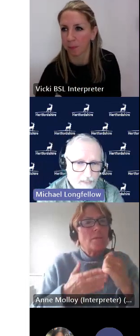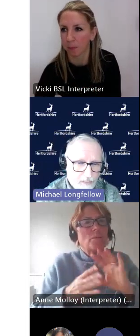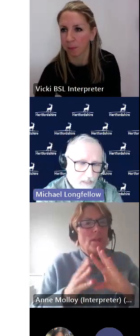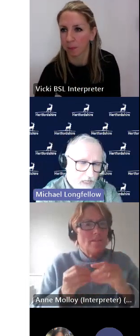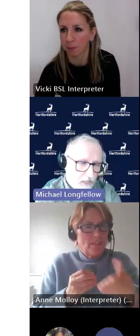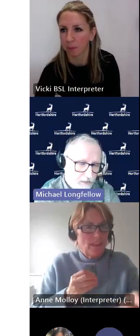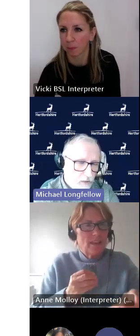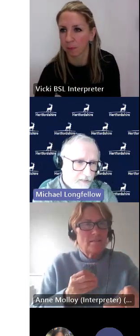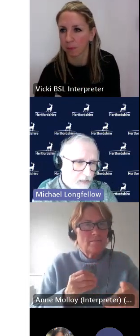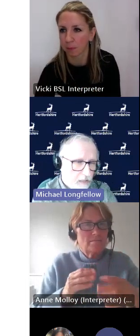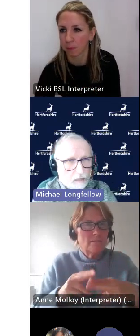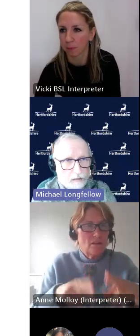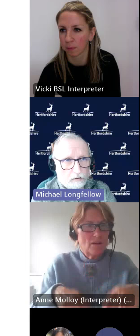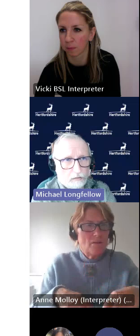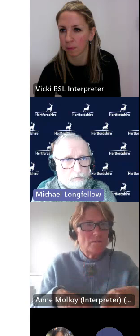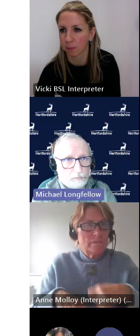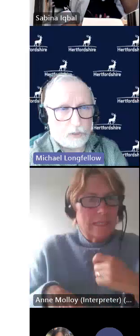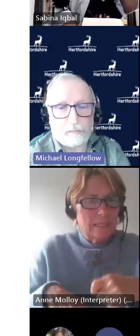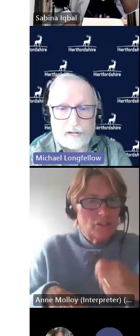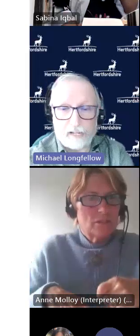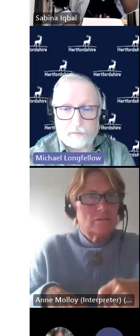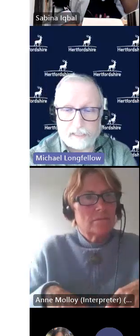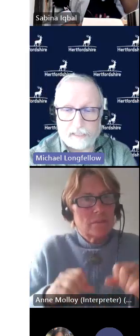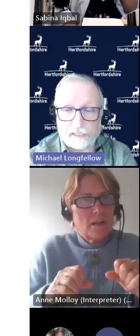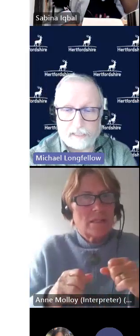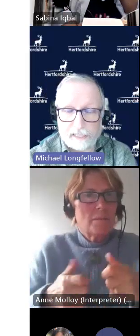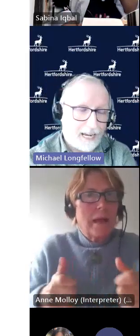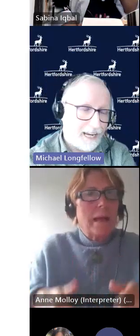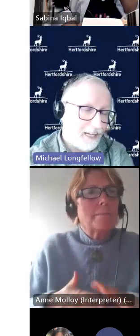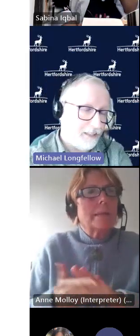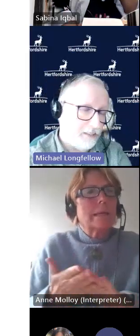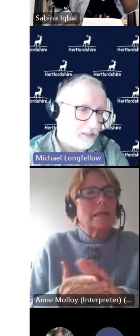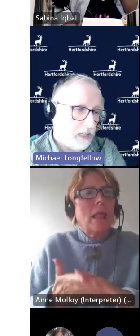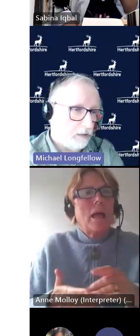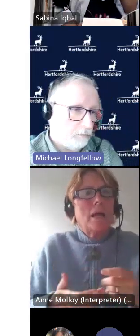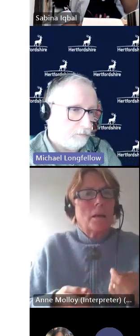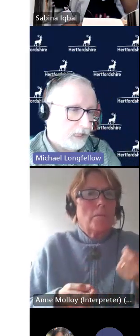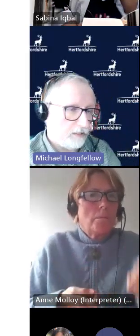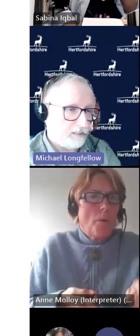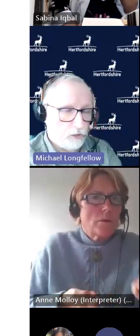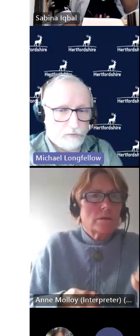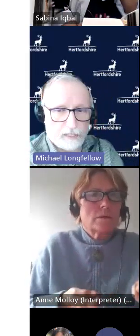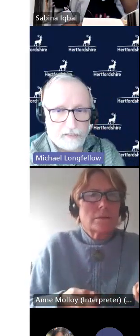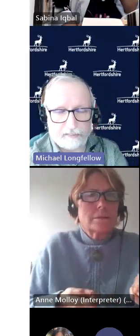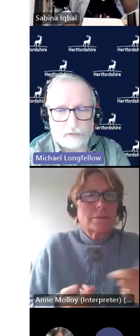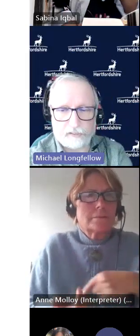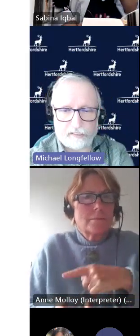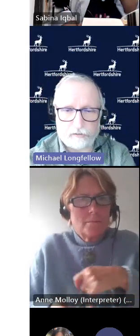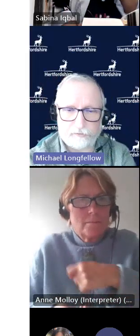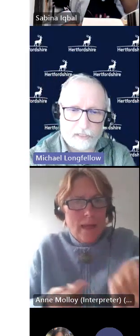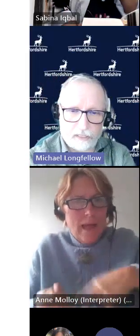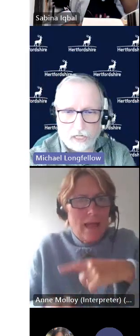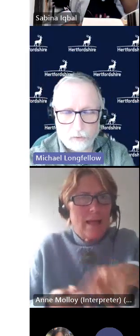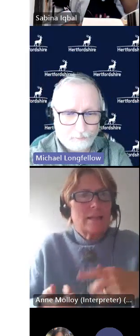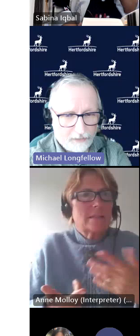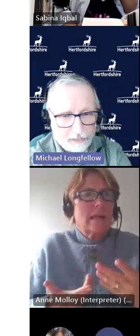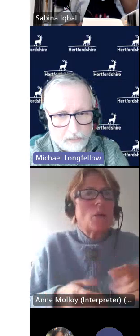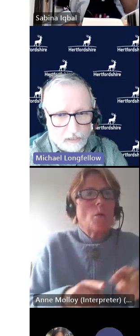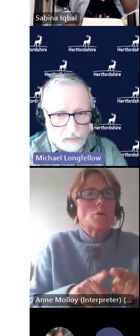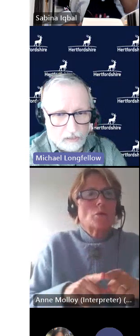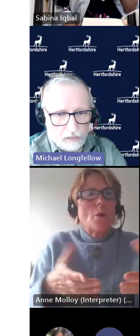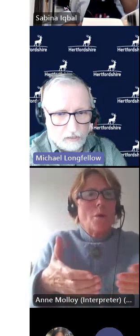packs. Those are pots and pans for the kitchen, and pillows and duvets, etc., for the